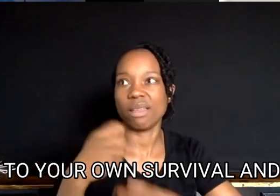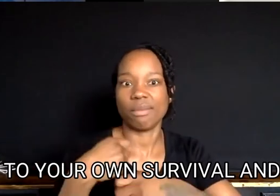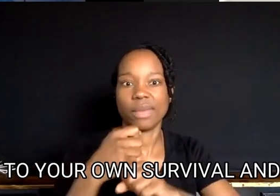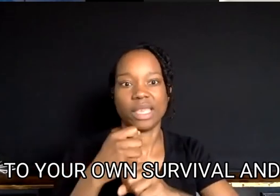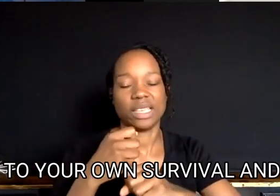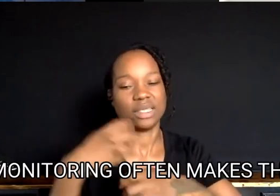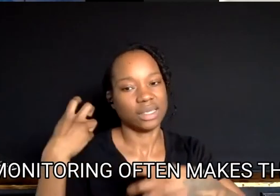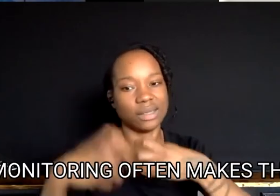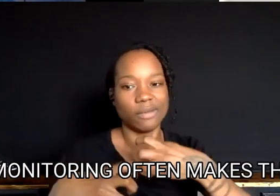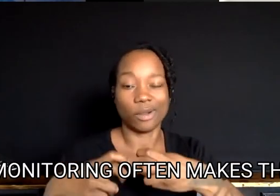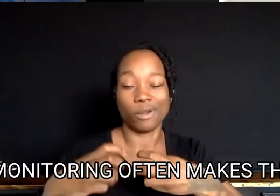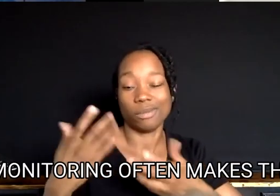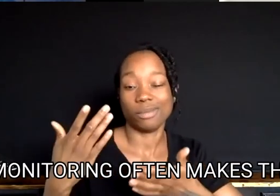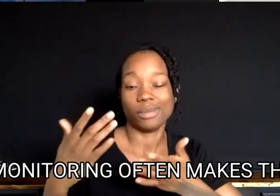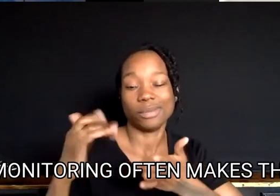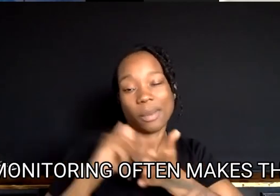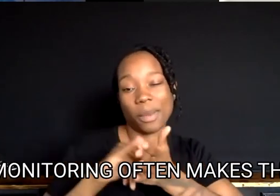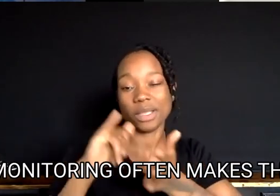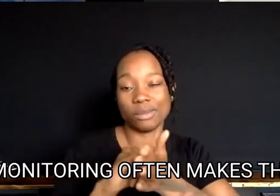not impossible.